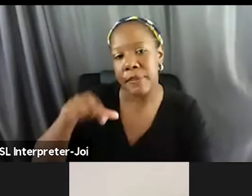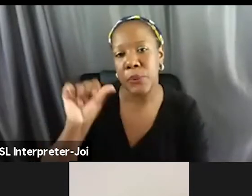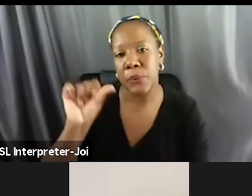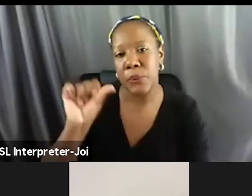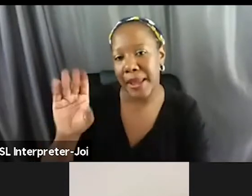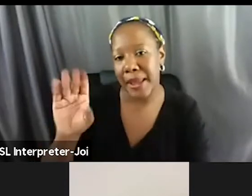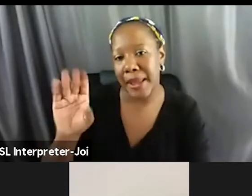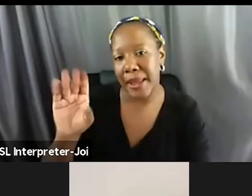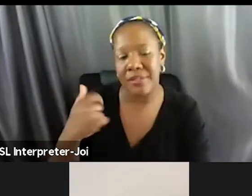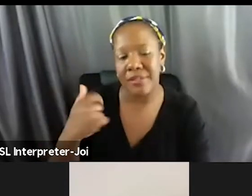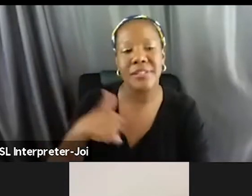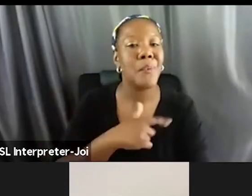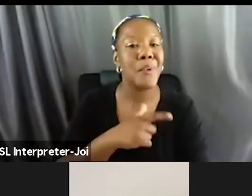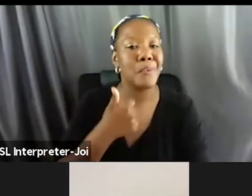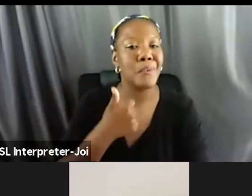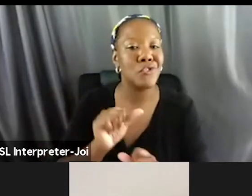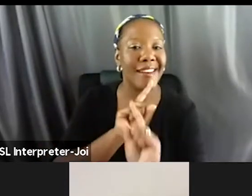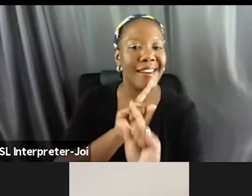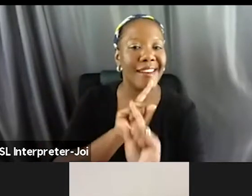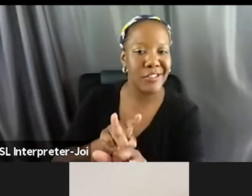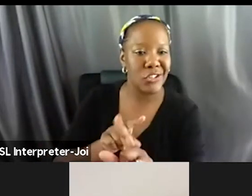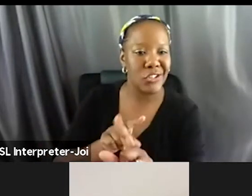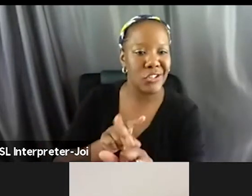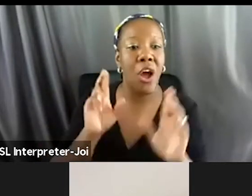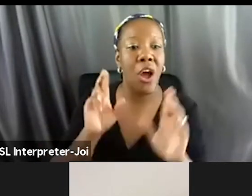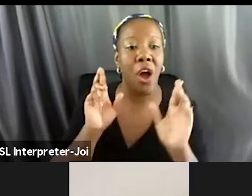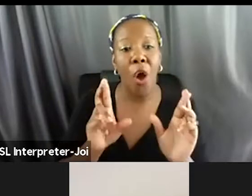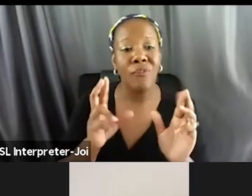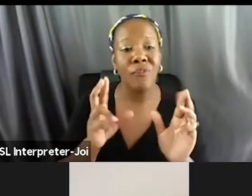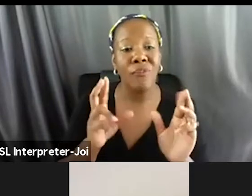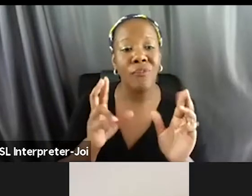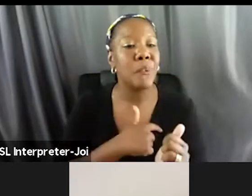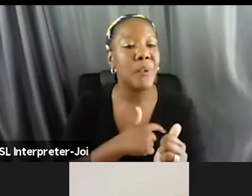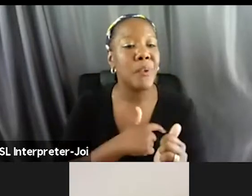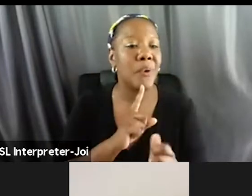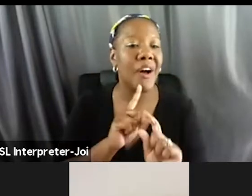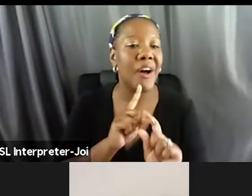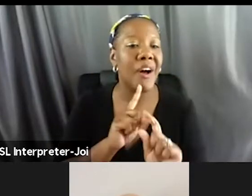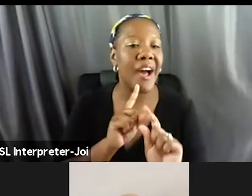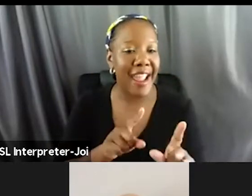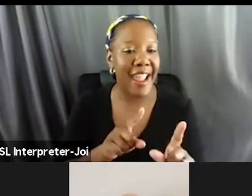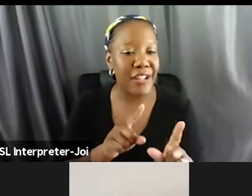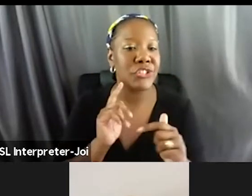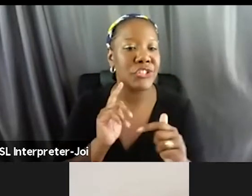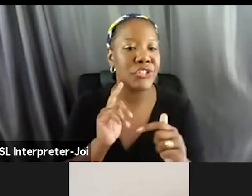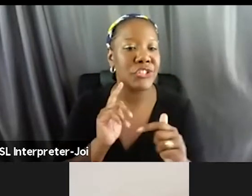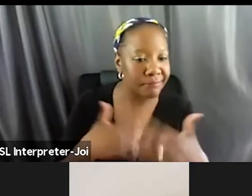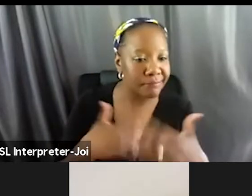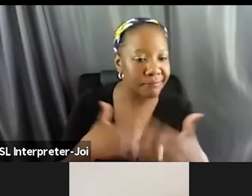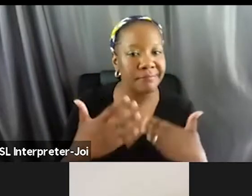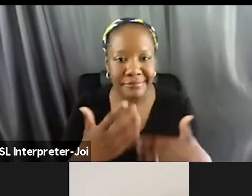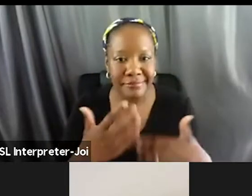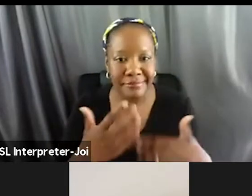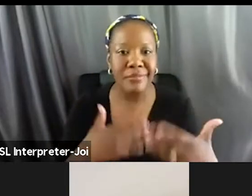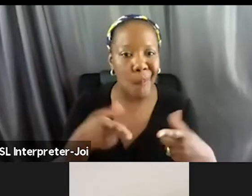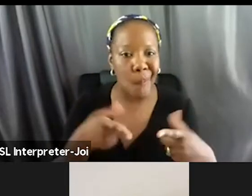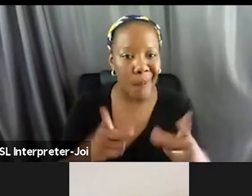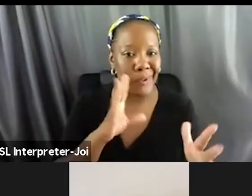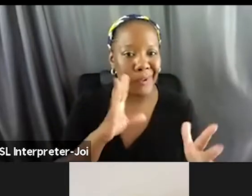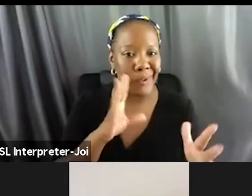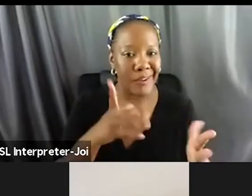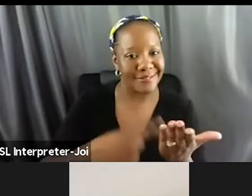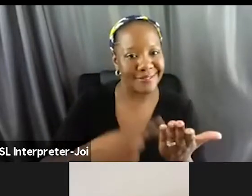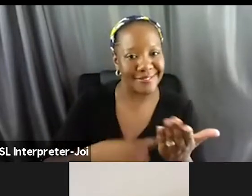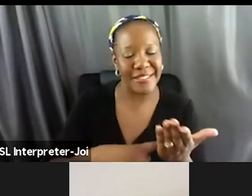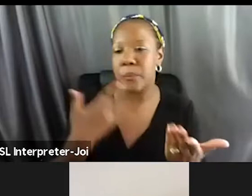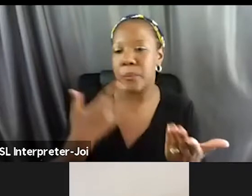will try to answer them at the end, but hopefully they may be answered en route. But please do that. That way we make sure we don't miss